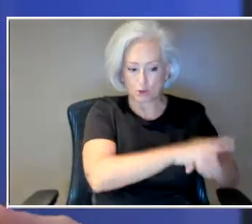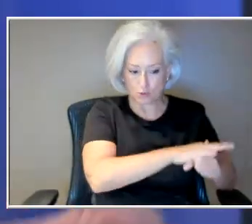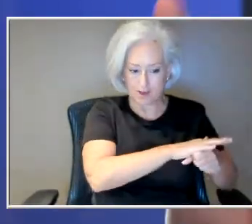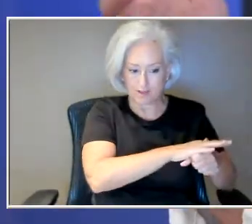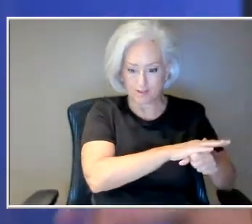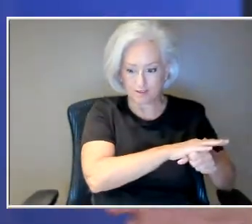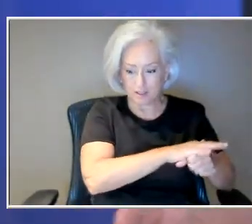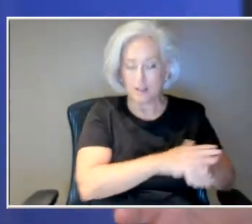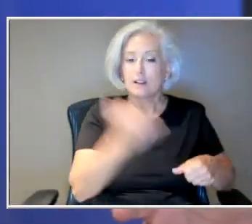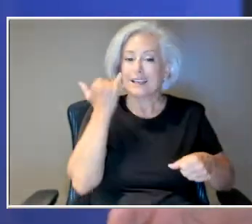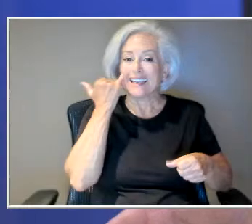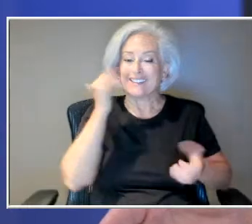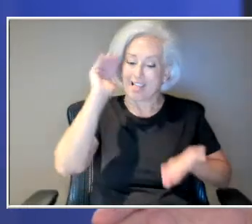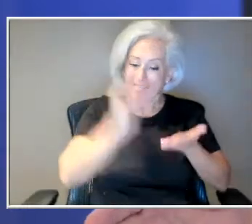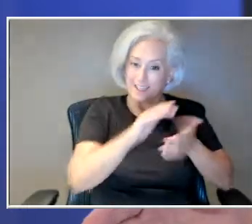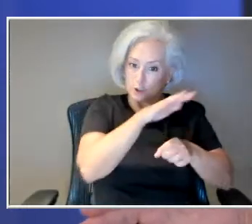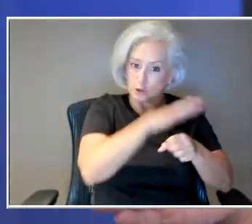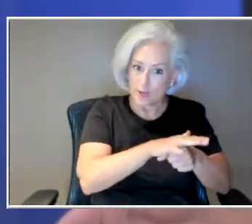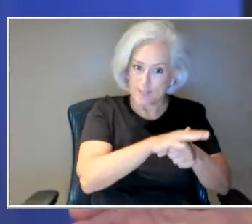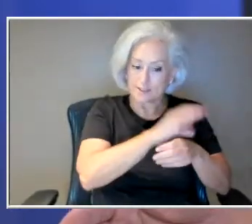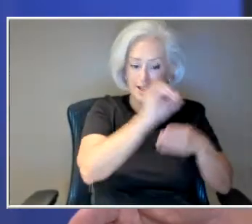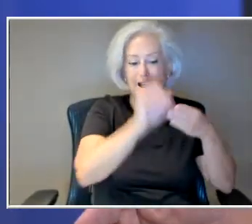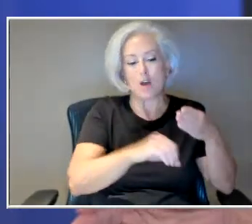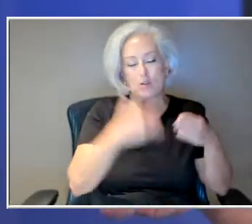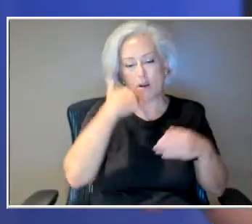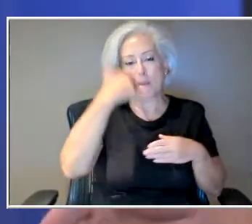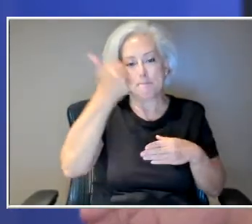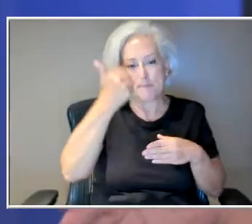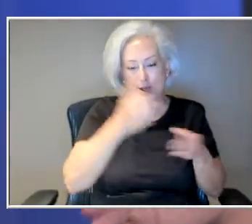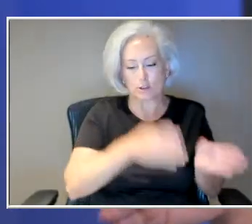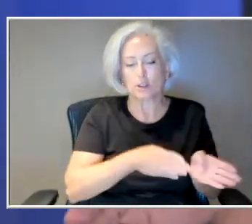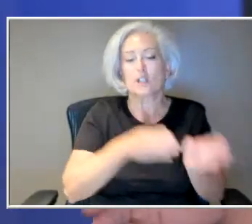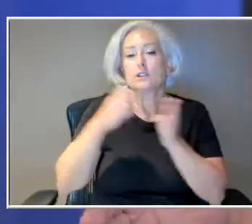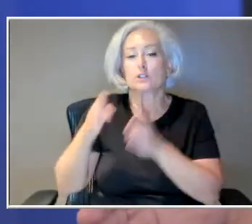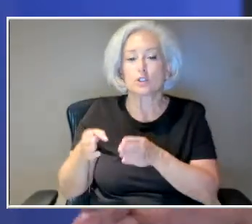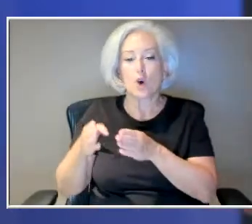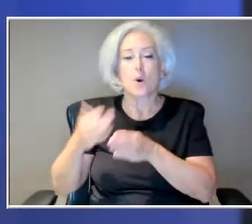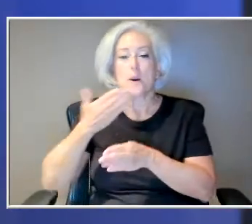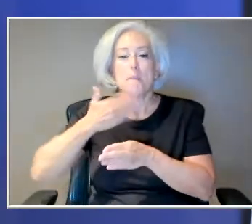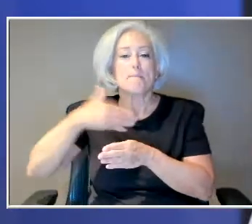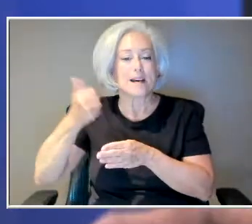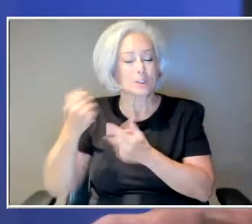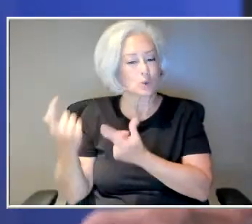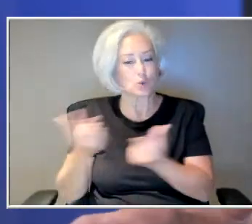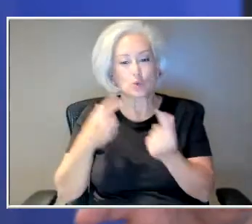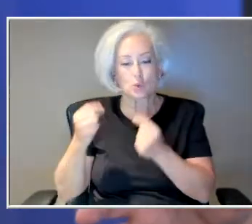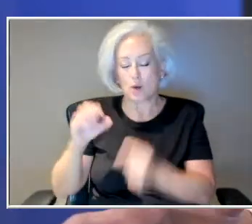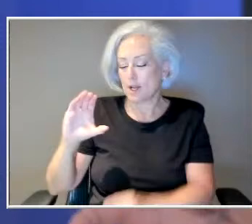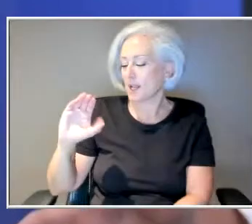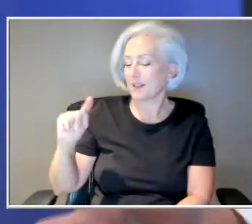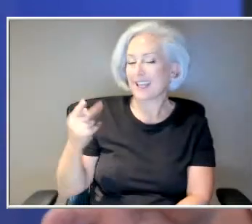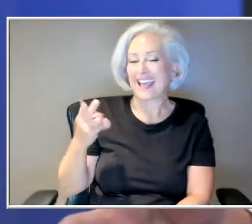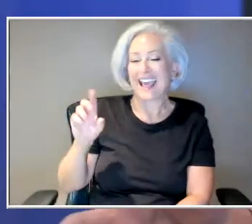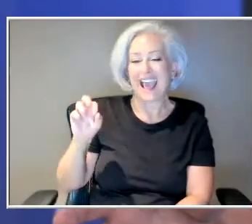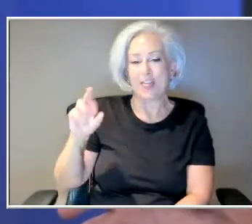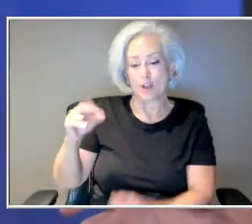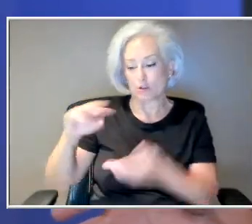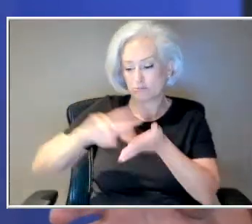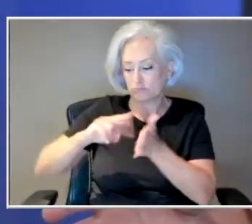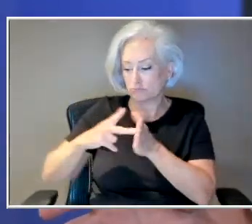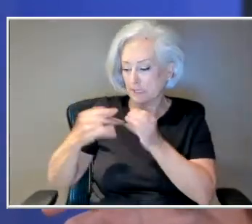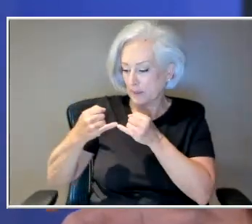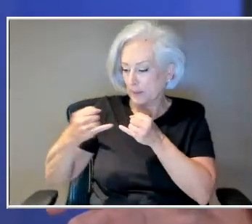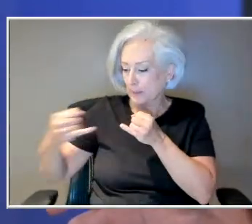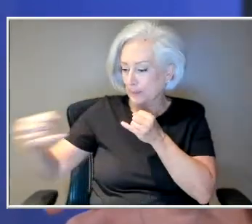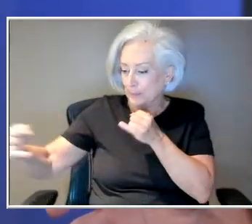better. So the other class of treatments are the minimally invasive catheter-based treatments. And there's a wide variety nowadays of